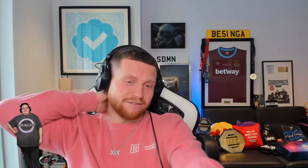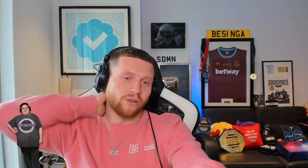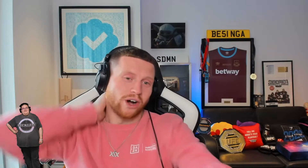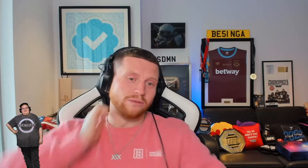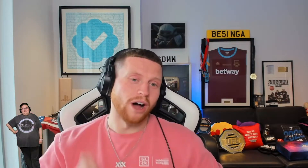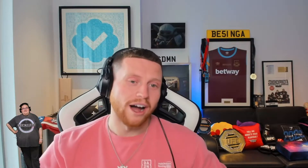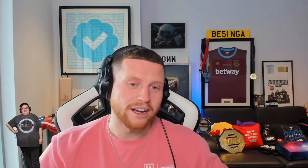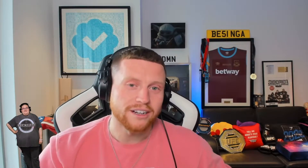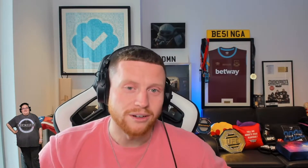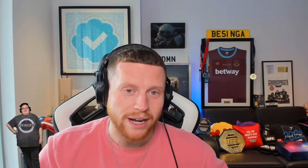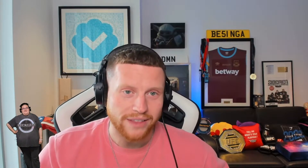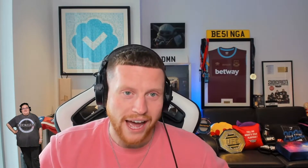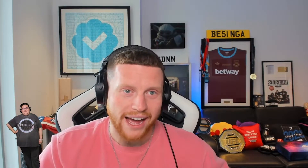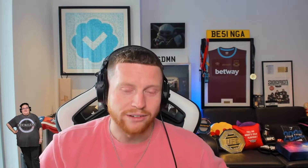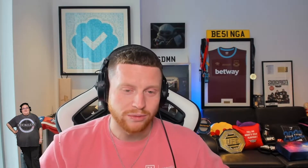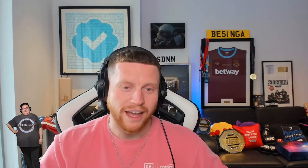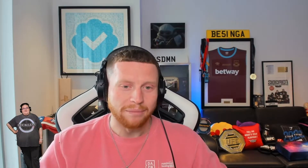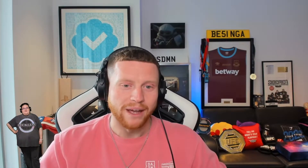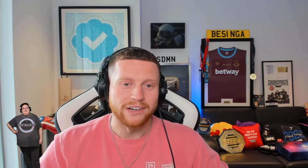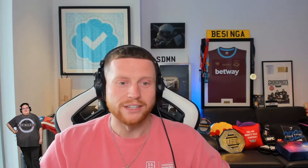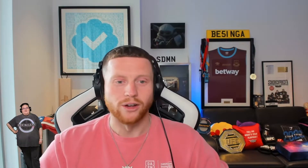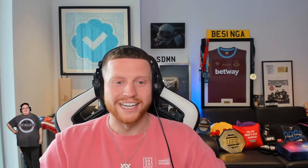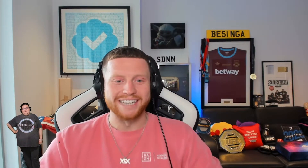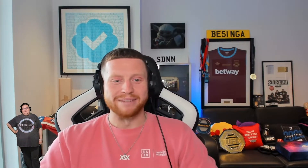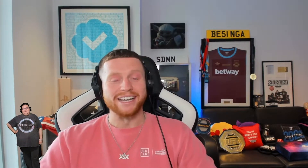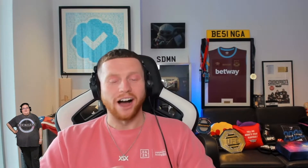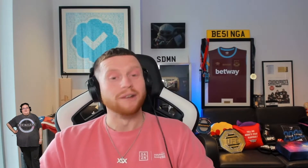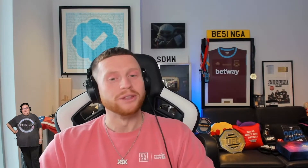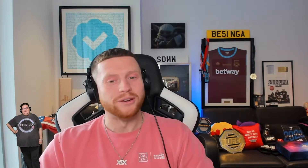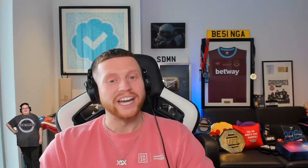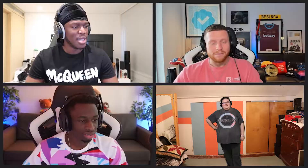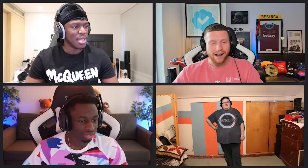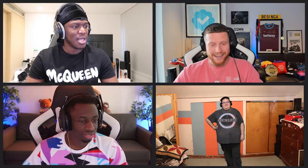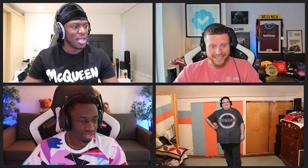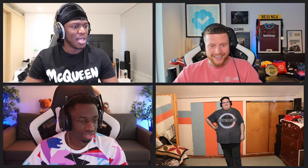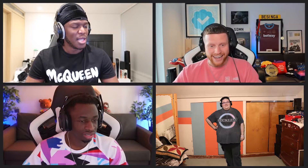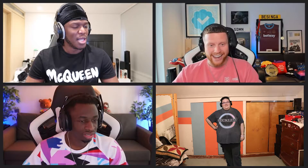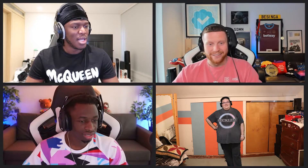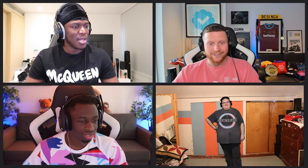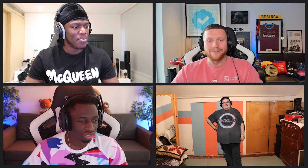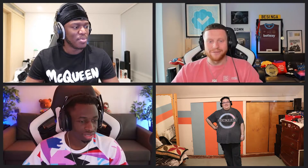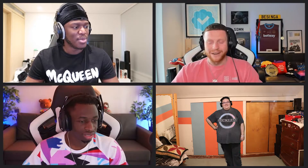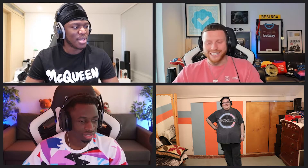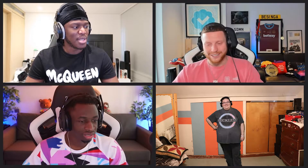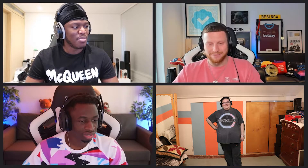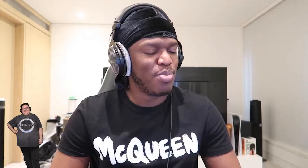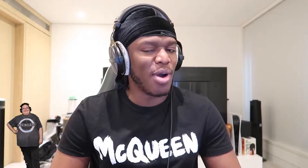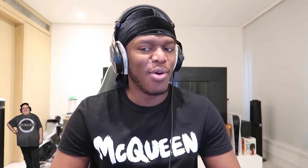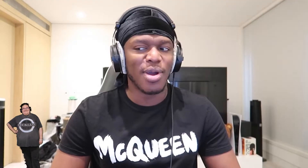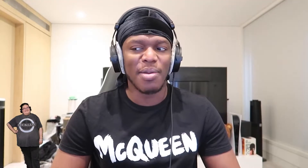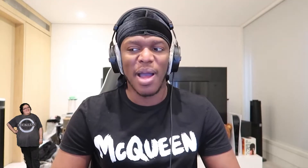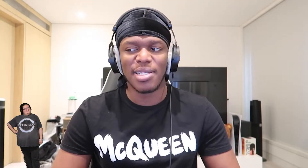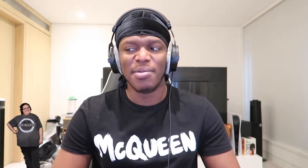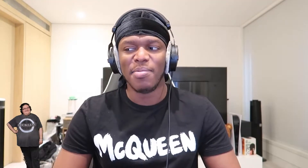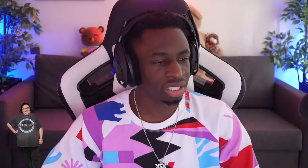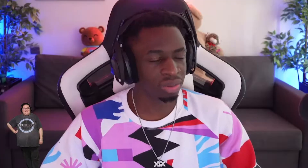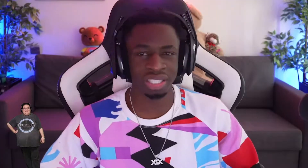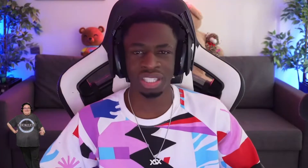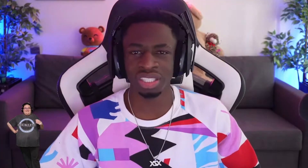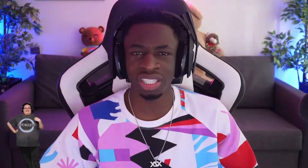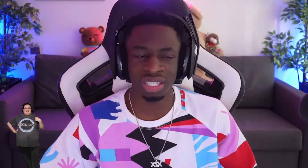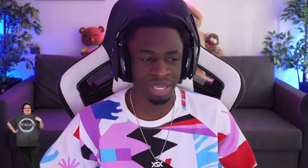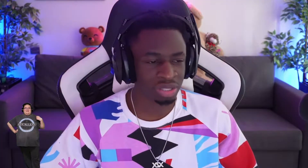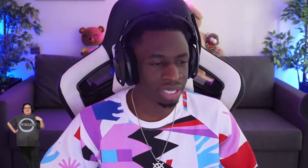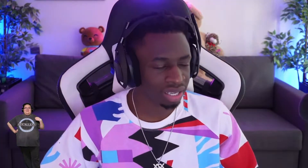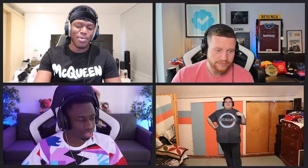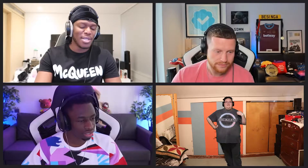me full hope that I could go around that house with that bear and it not eat me, I would do it. But I need that letter of confirmation before that. Did he